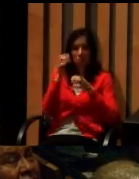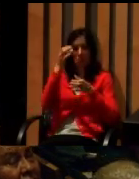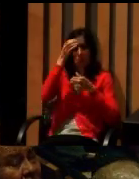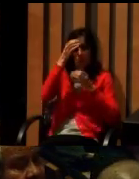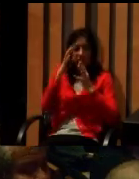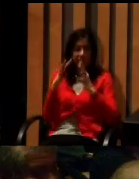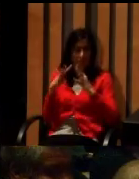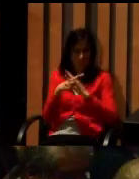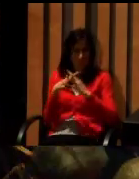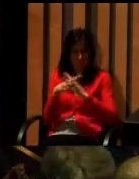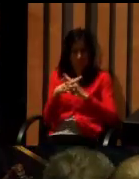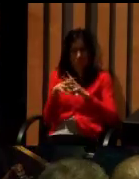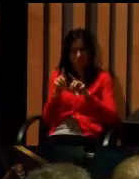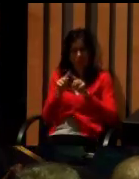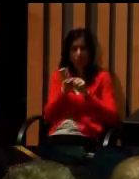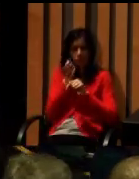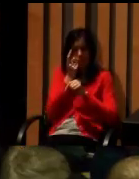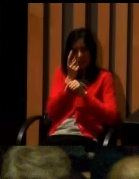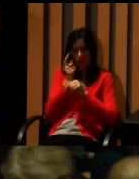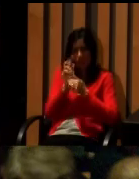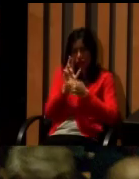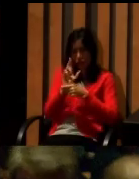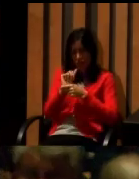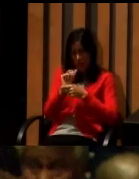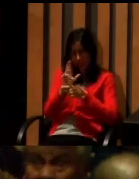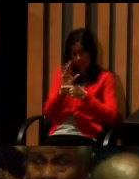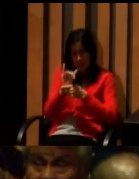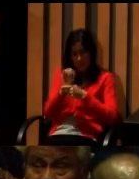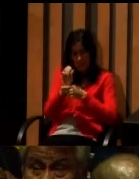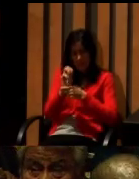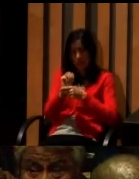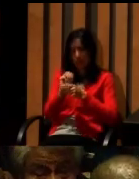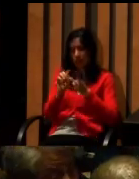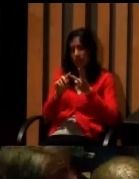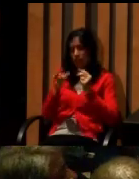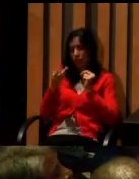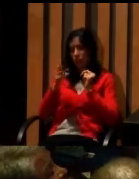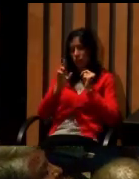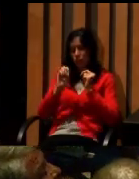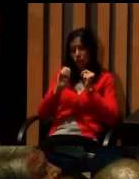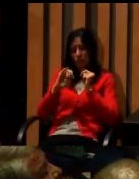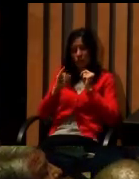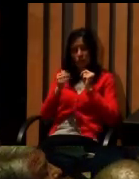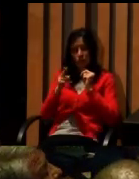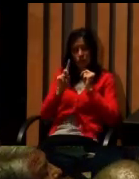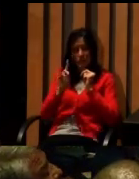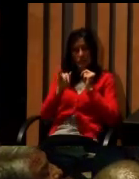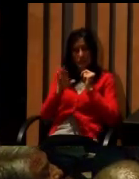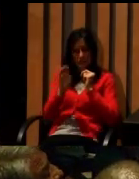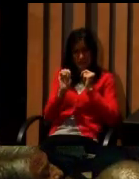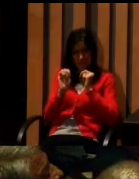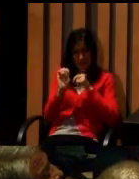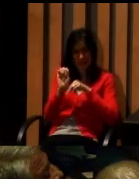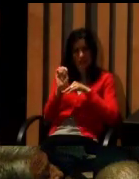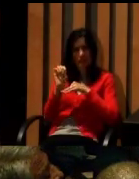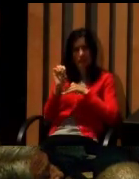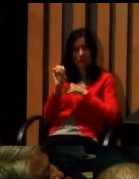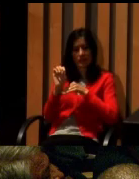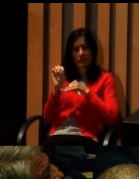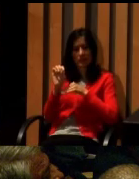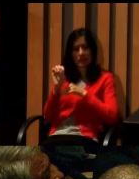and prejudice, and especially via education. And this is sort of like educational.